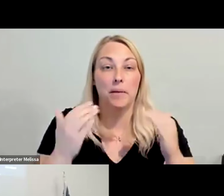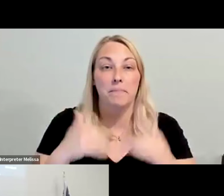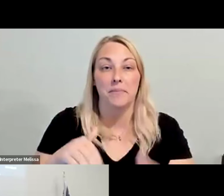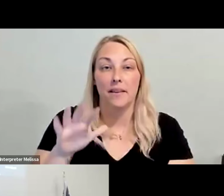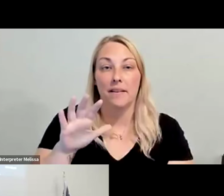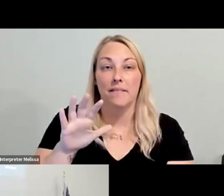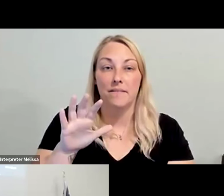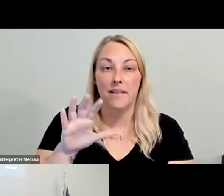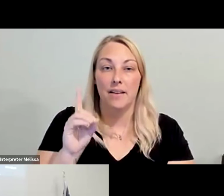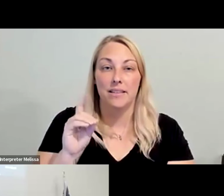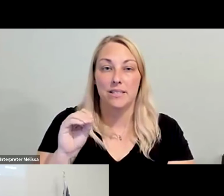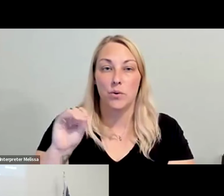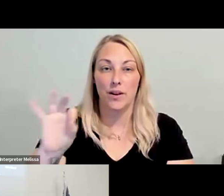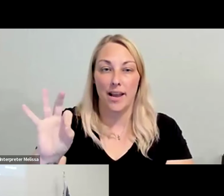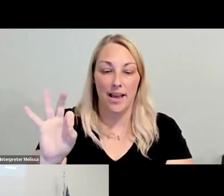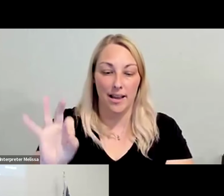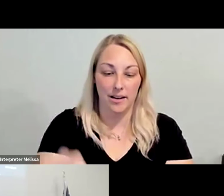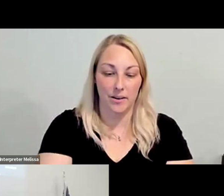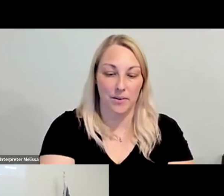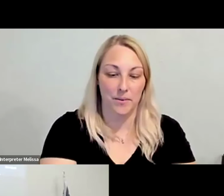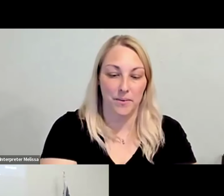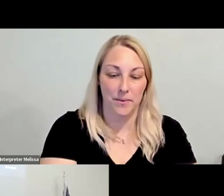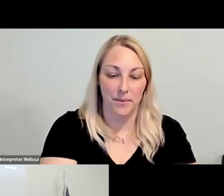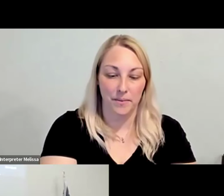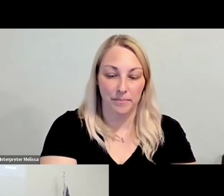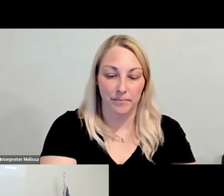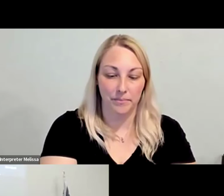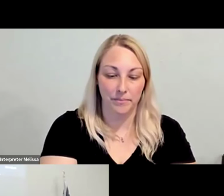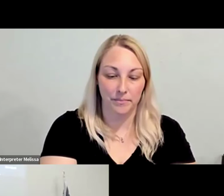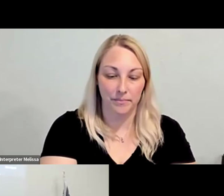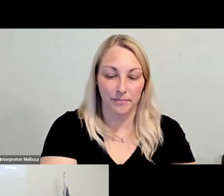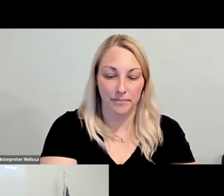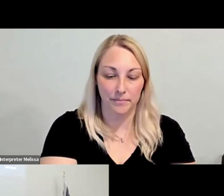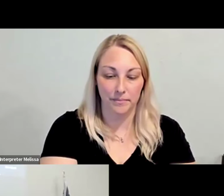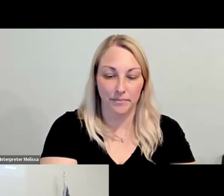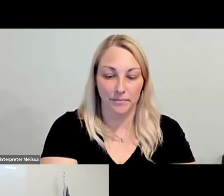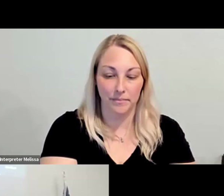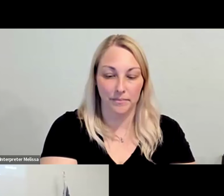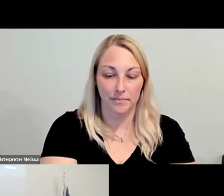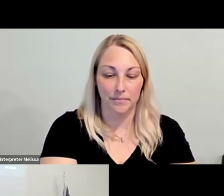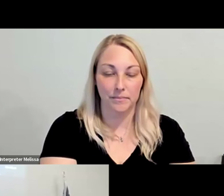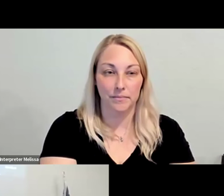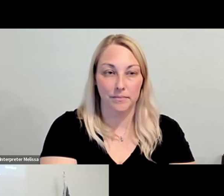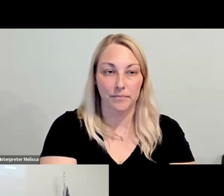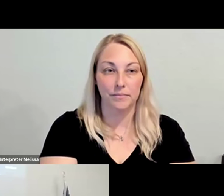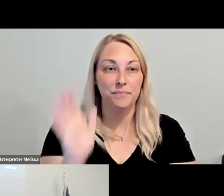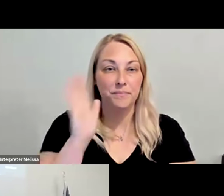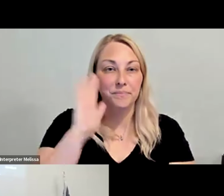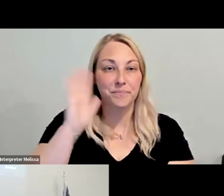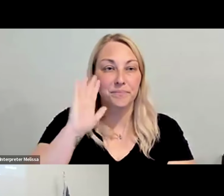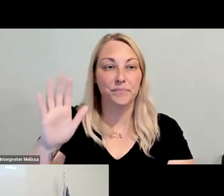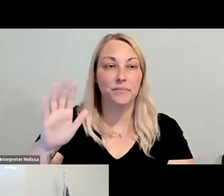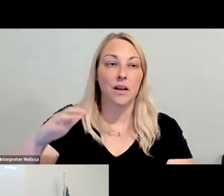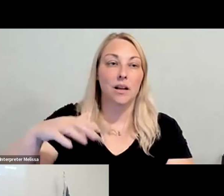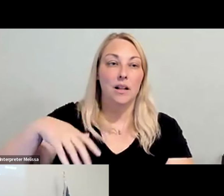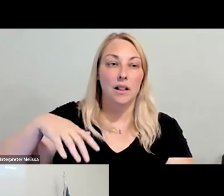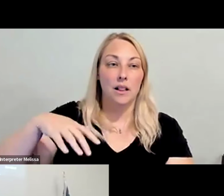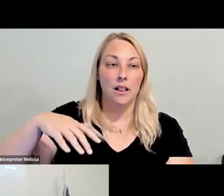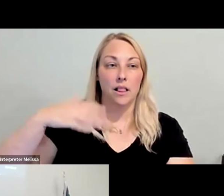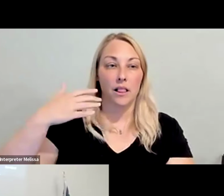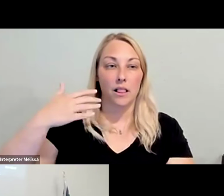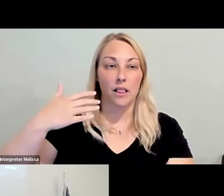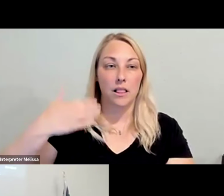5D09, Commissioner G. Campbell. Hello, everyone. I'm the commissioner from 19th and Bennett, all the way around from 21st and M